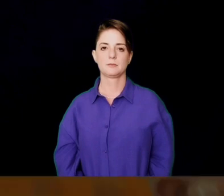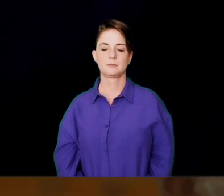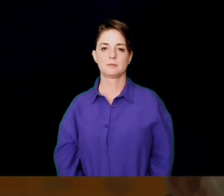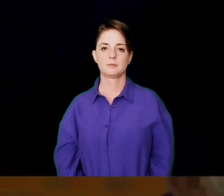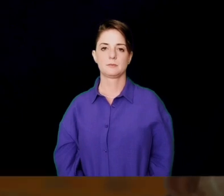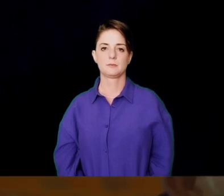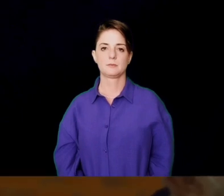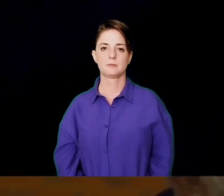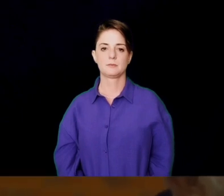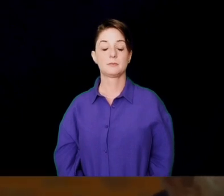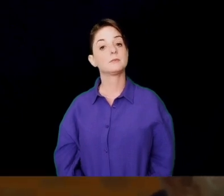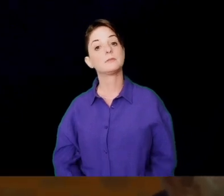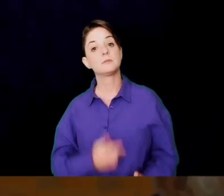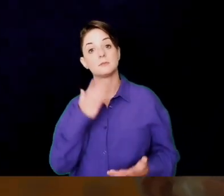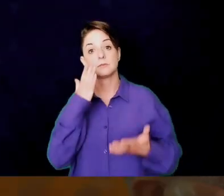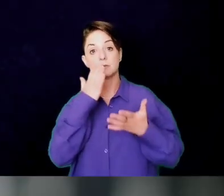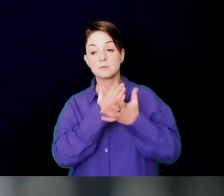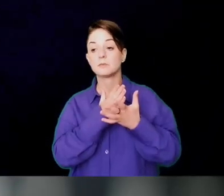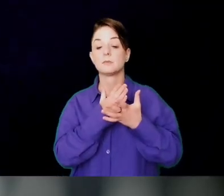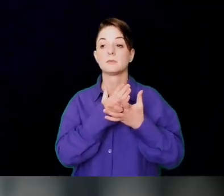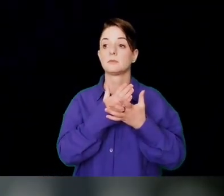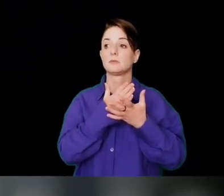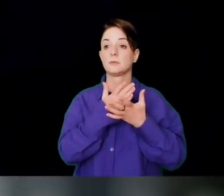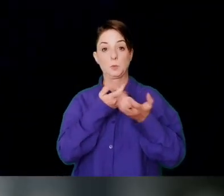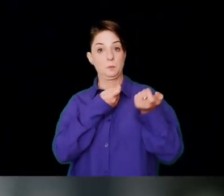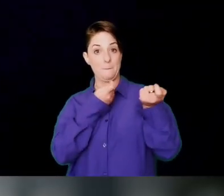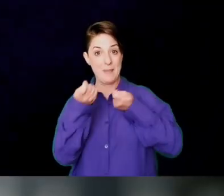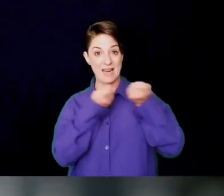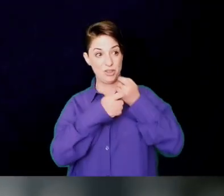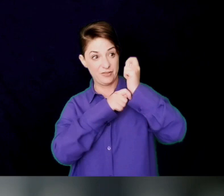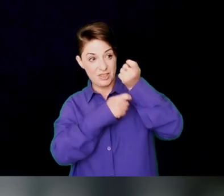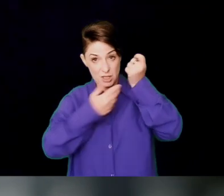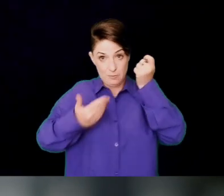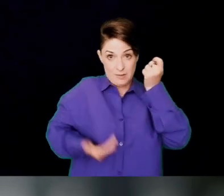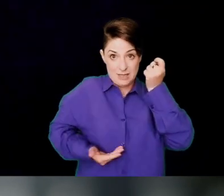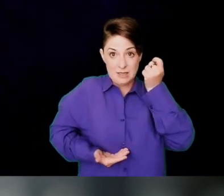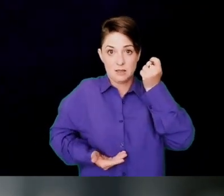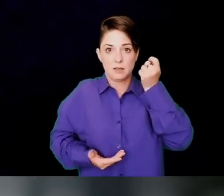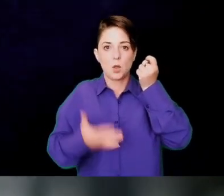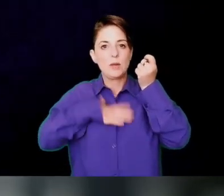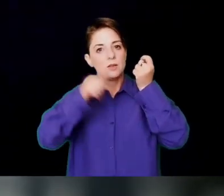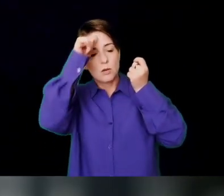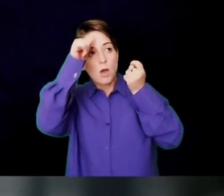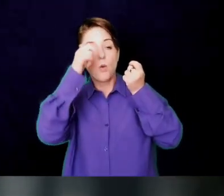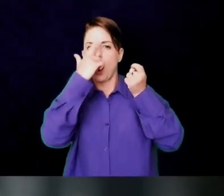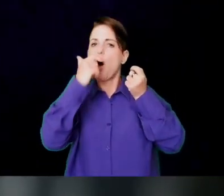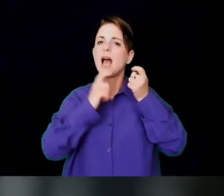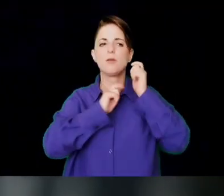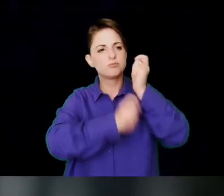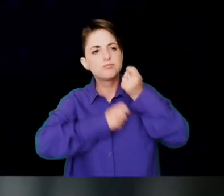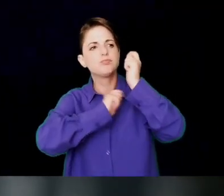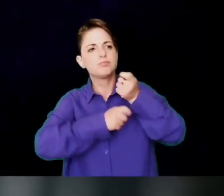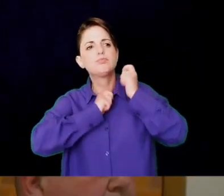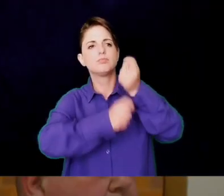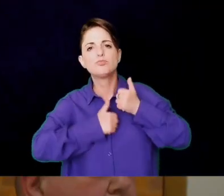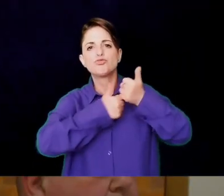going to be sustainable. If we are actually going to look to manage a fishery, we need to know that is it completely benign, or is